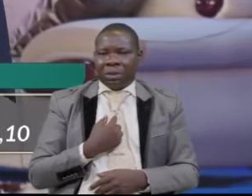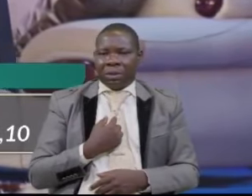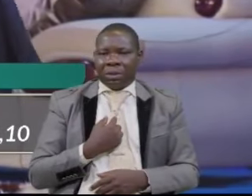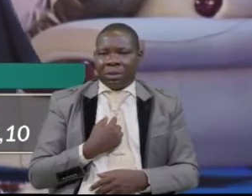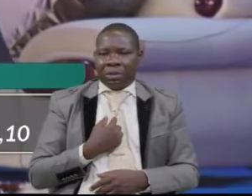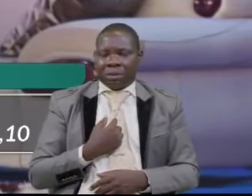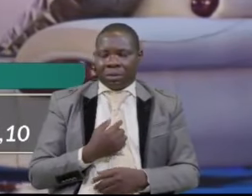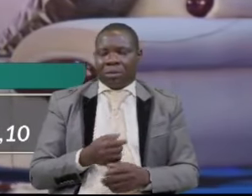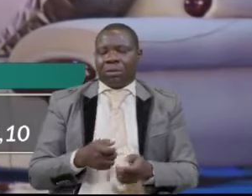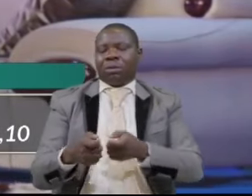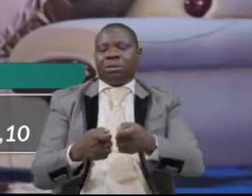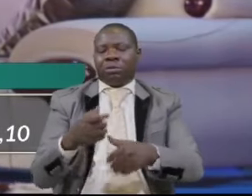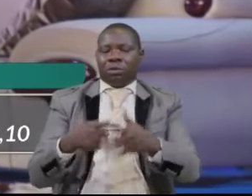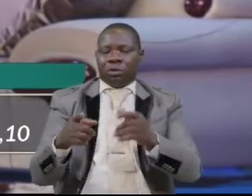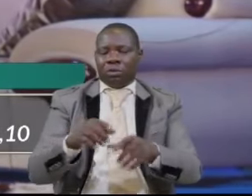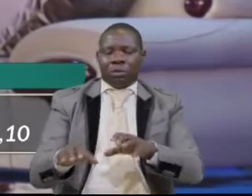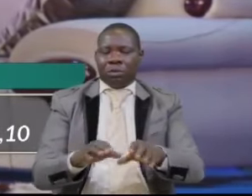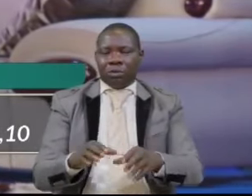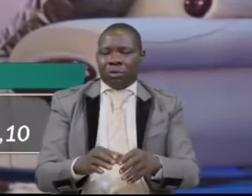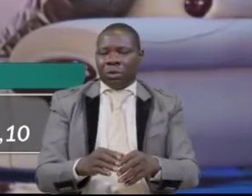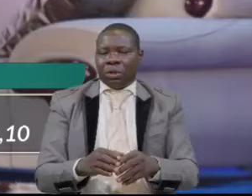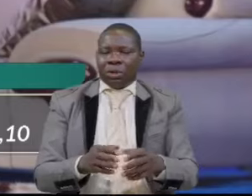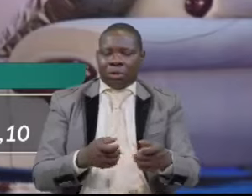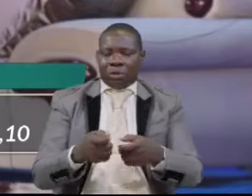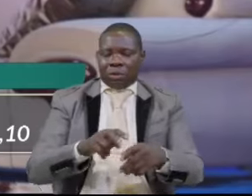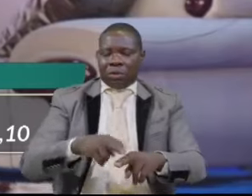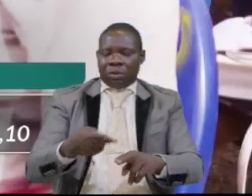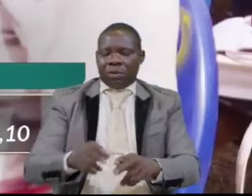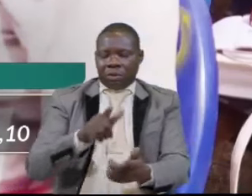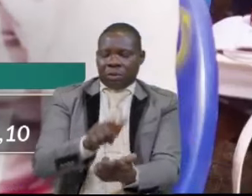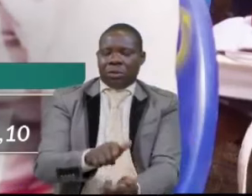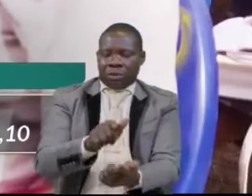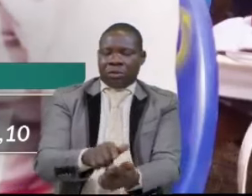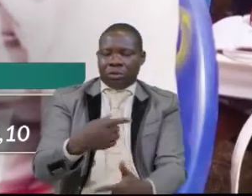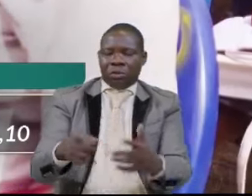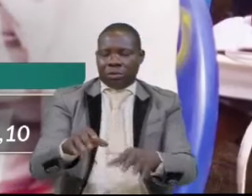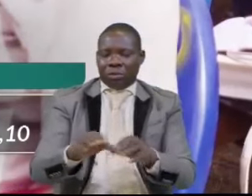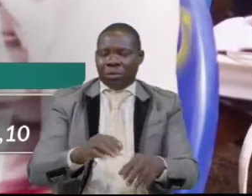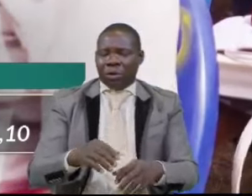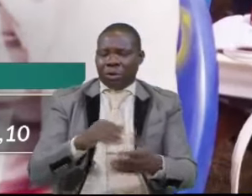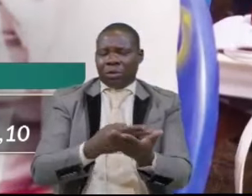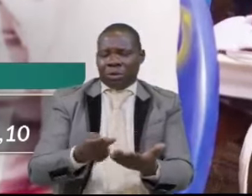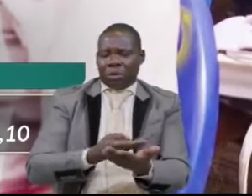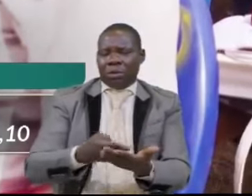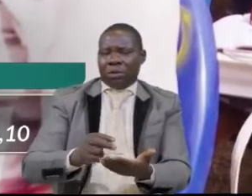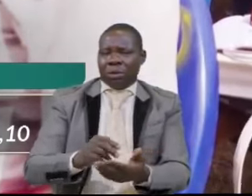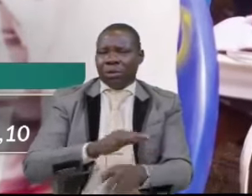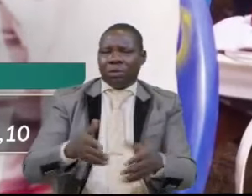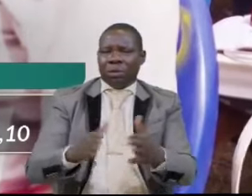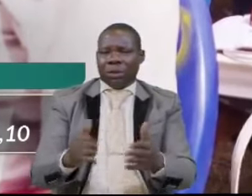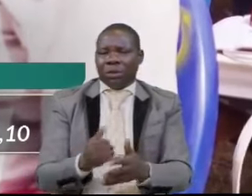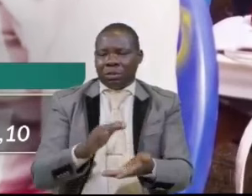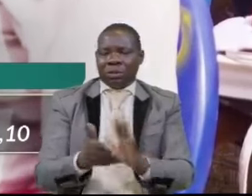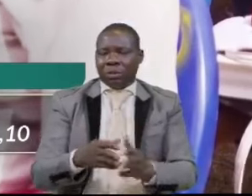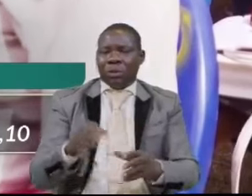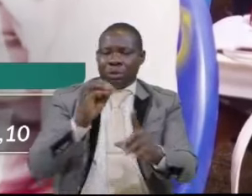are doing. Moderate what you are saying. Holy, holy, holy. Don't let it become too much, because you know the people around you,